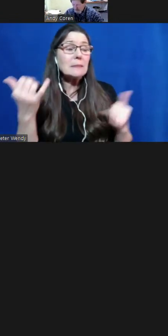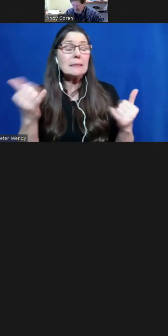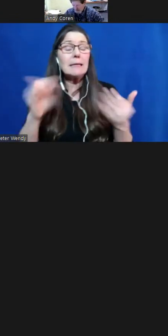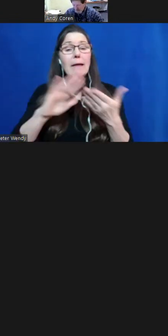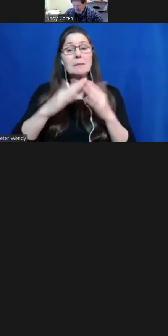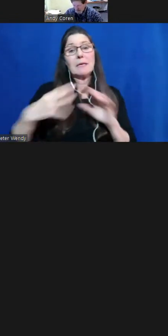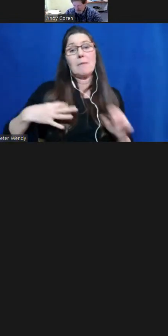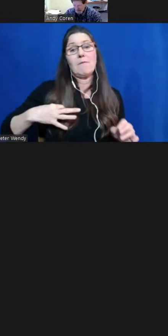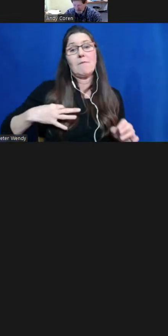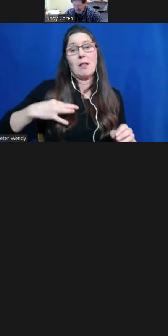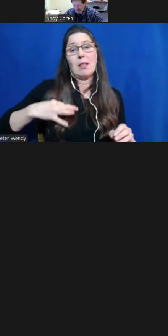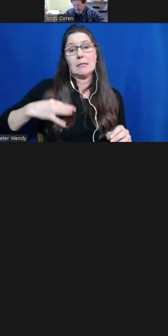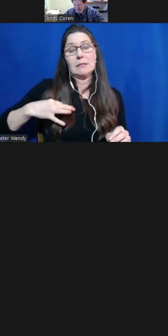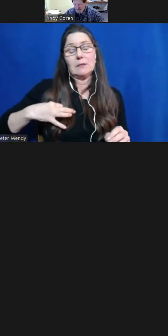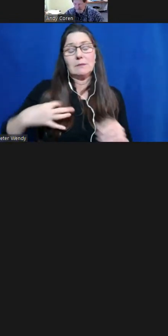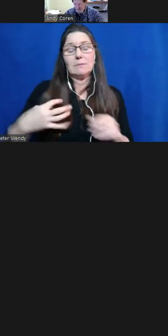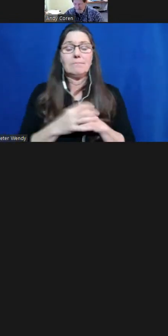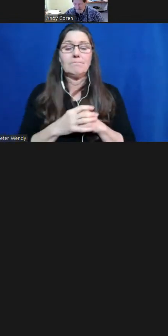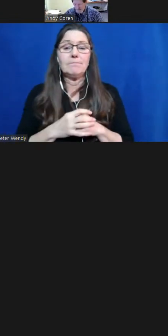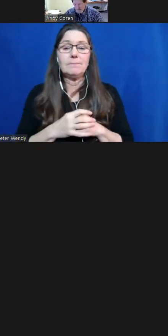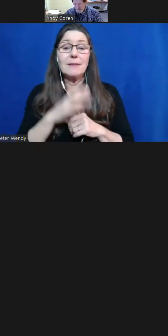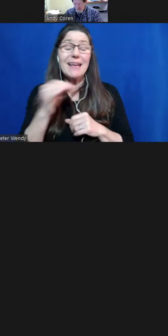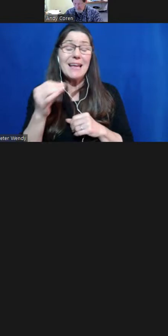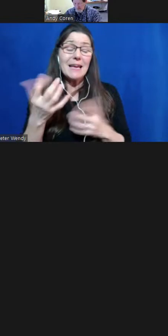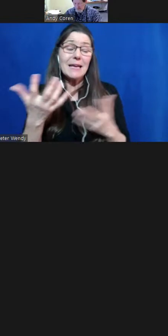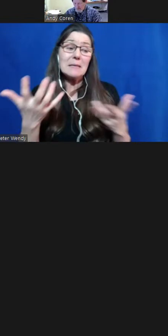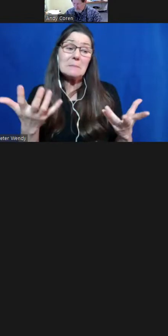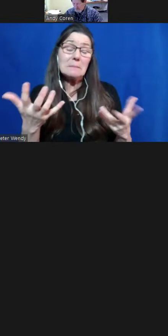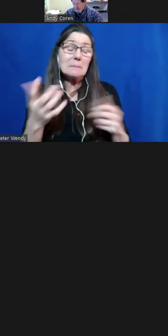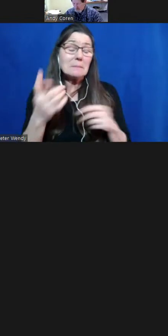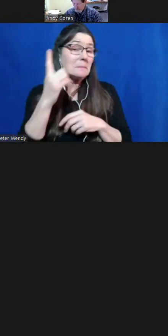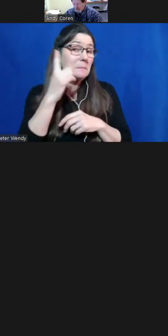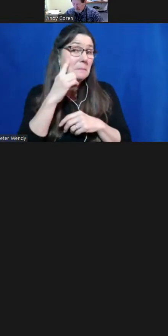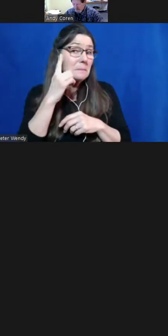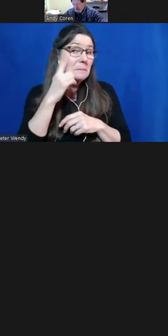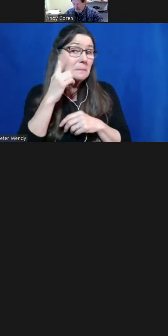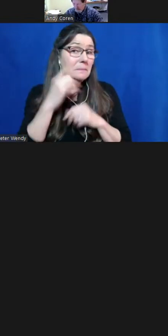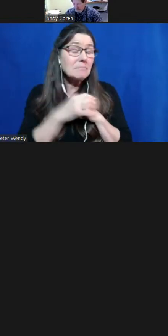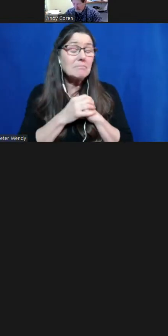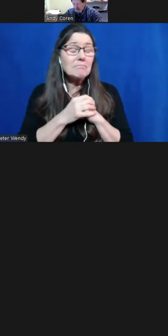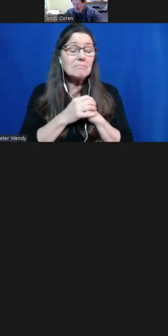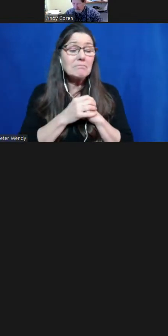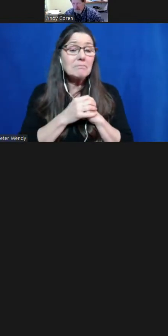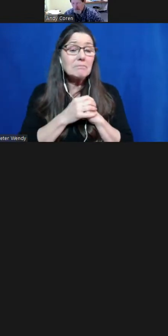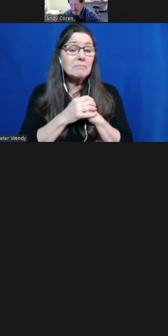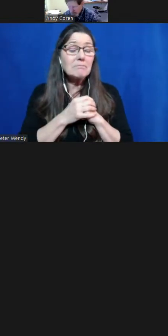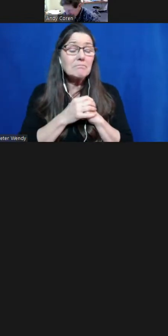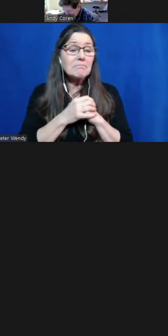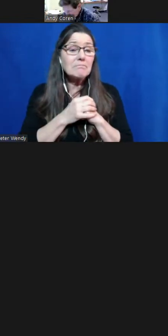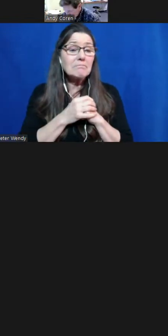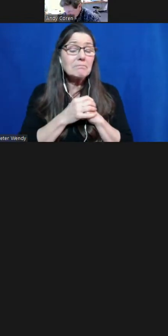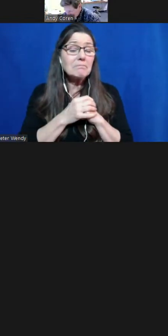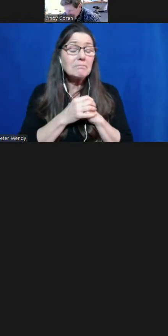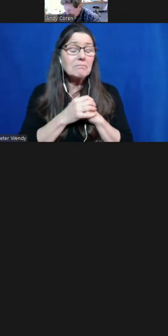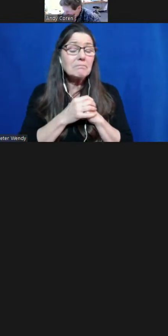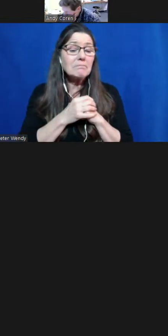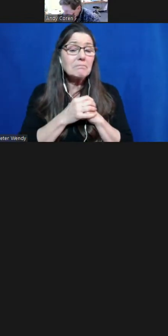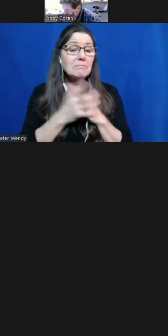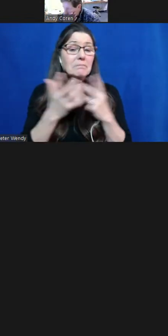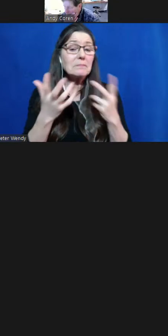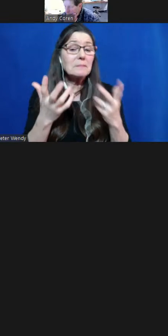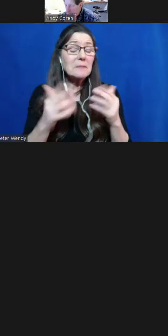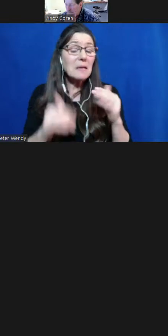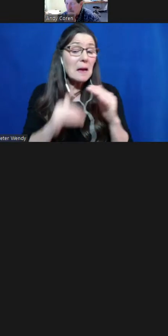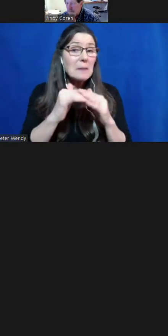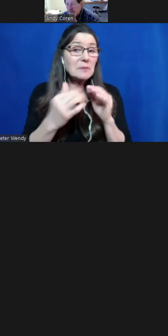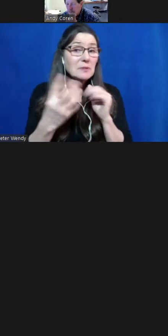voluntary. And supposedly there's up to 16